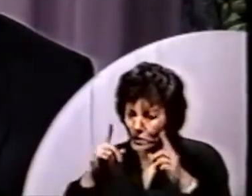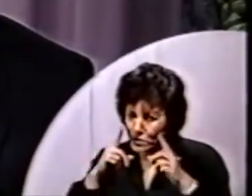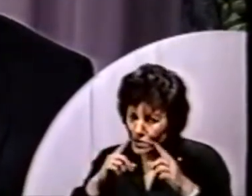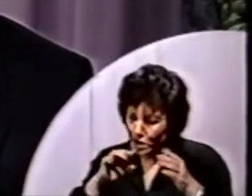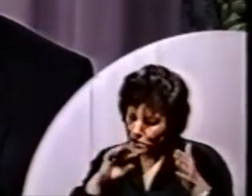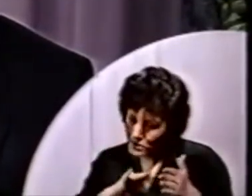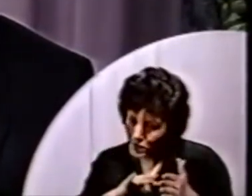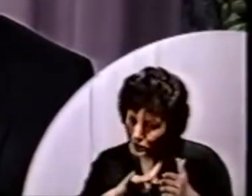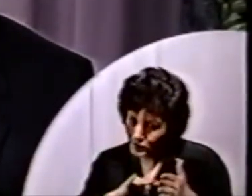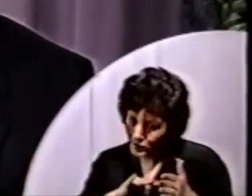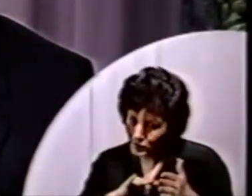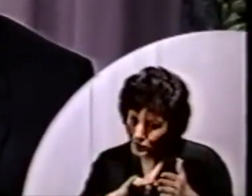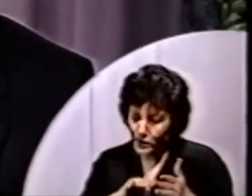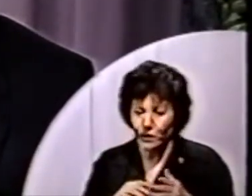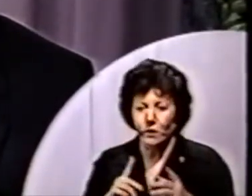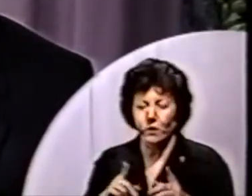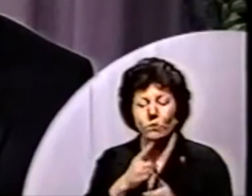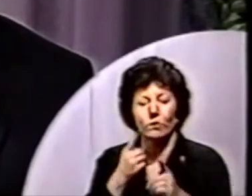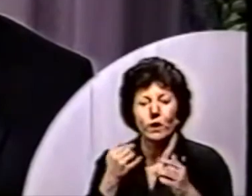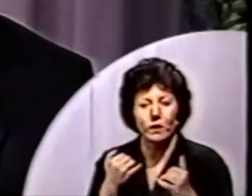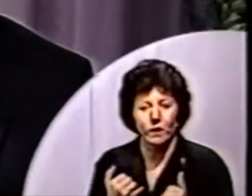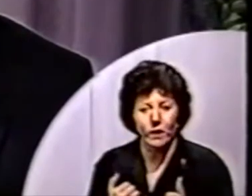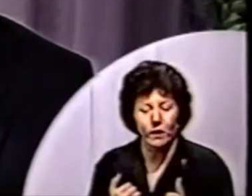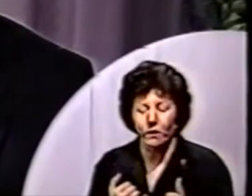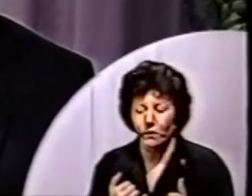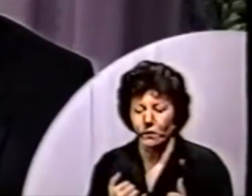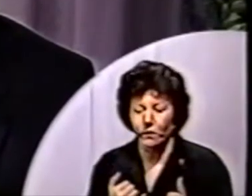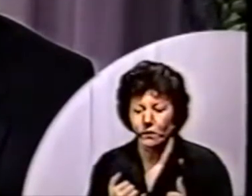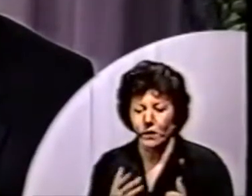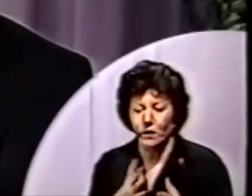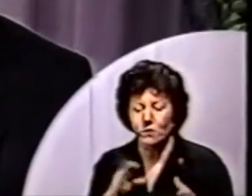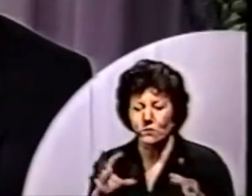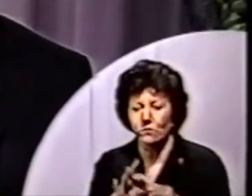months. Mm-hmm. It's currently a cohort of